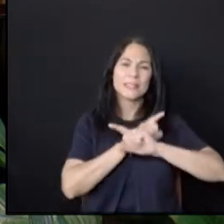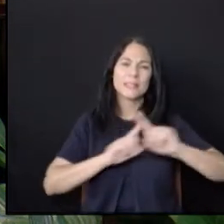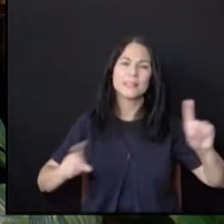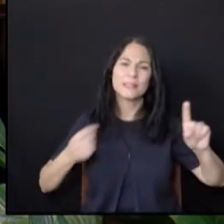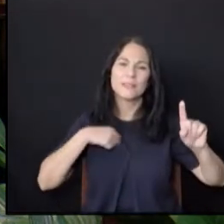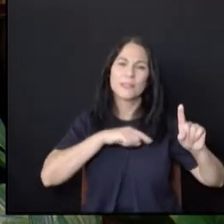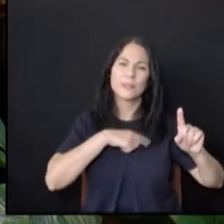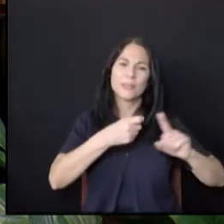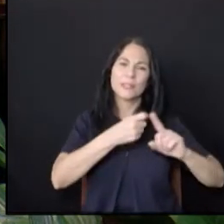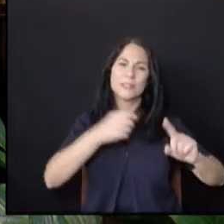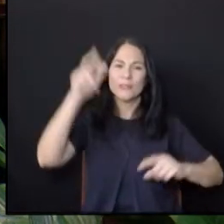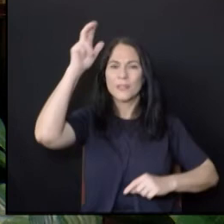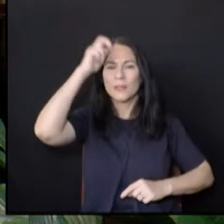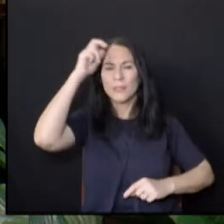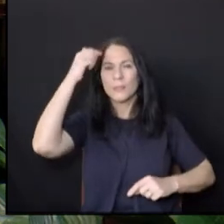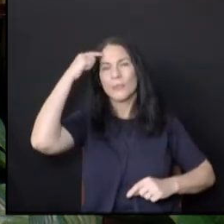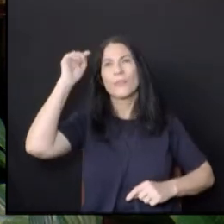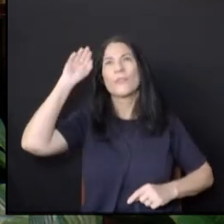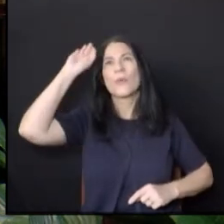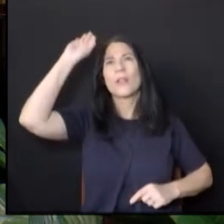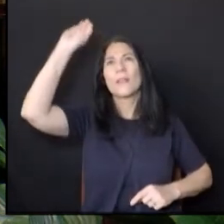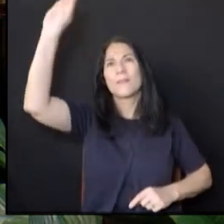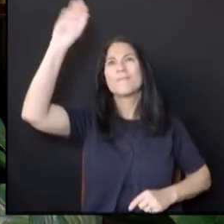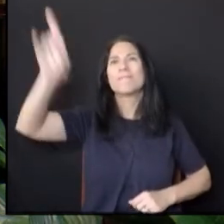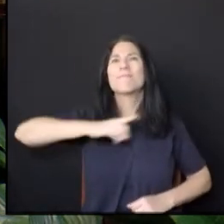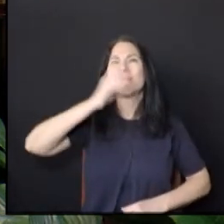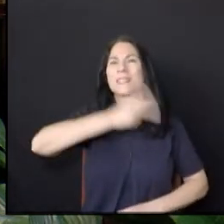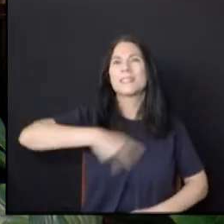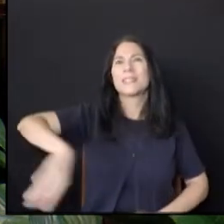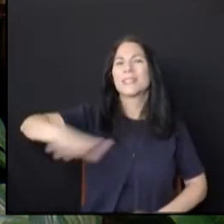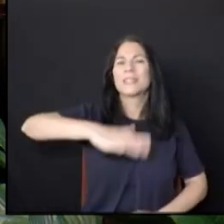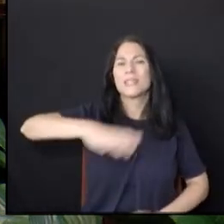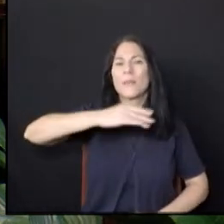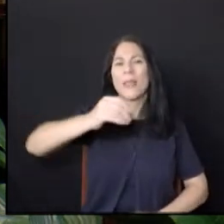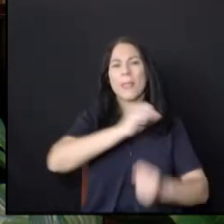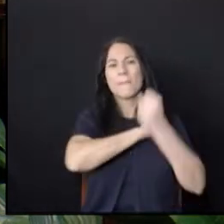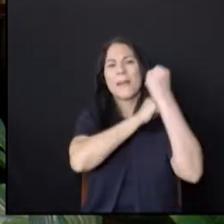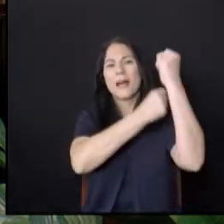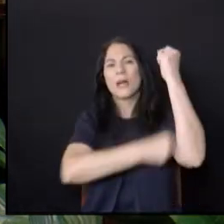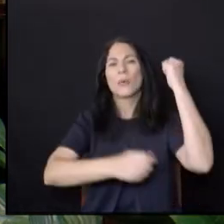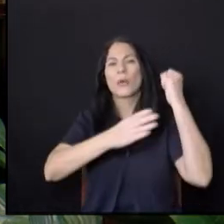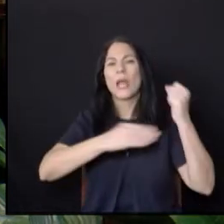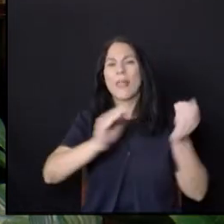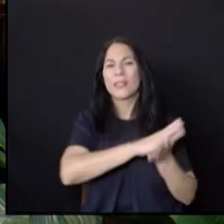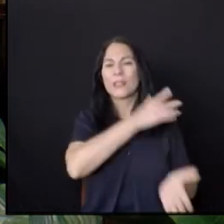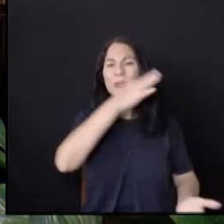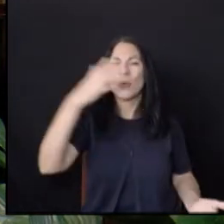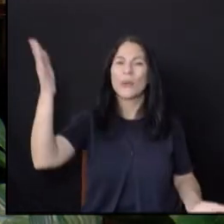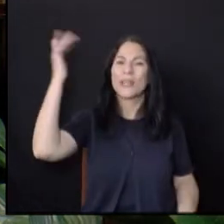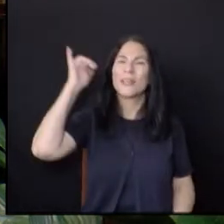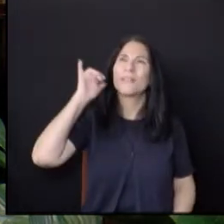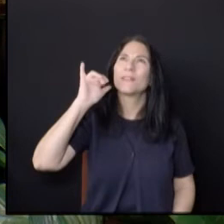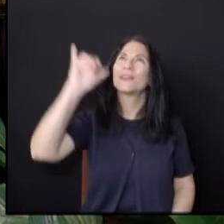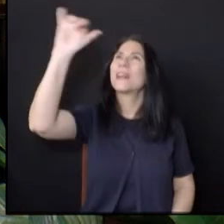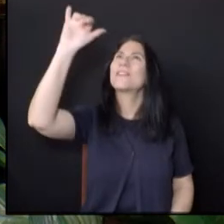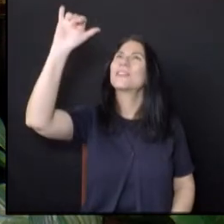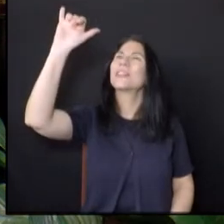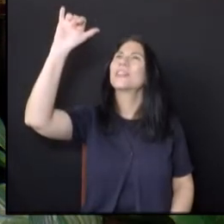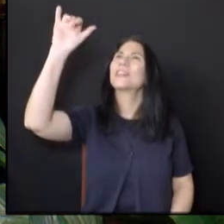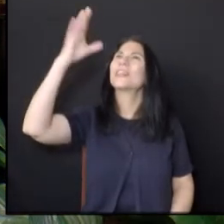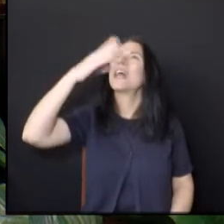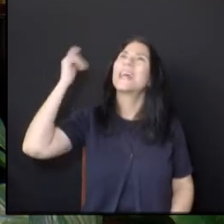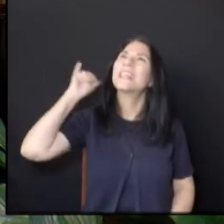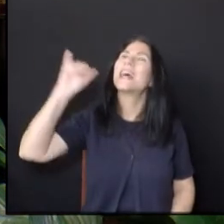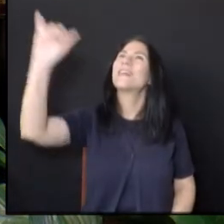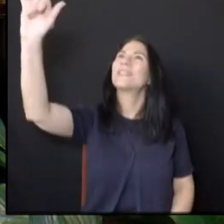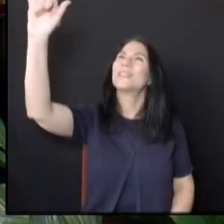evil. For thine is the kingdom and the power and the glory forever